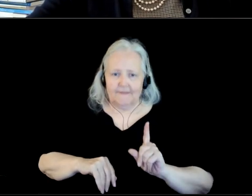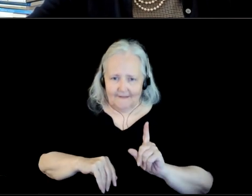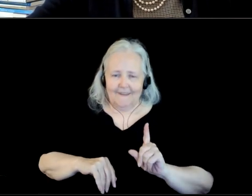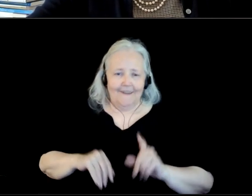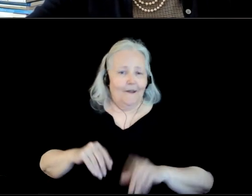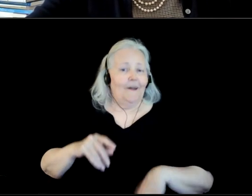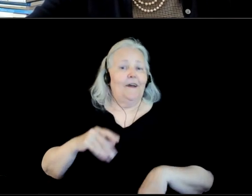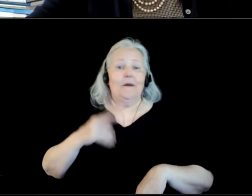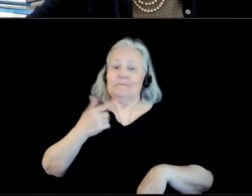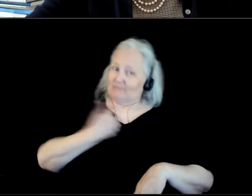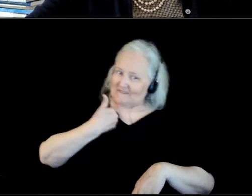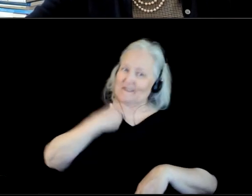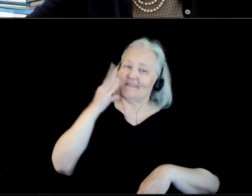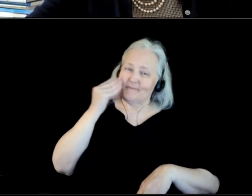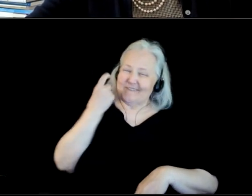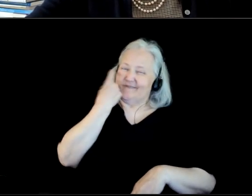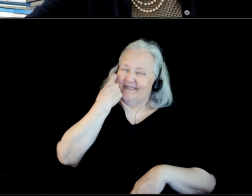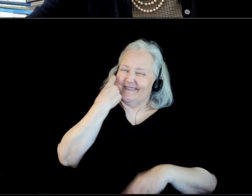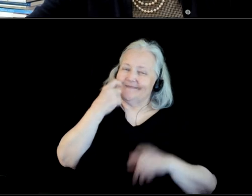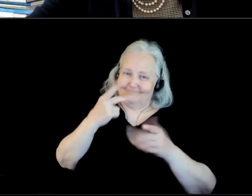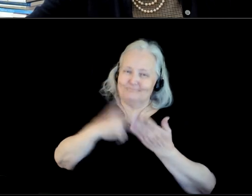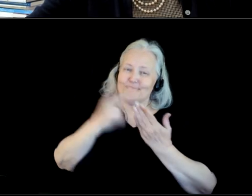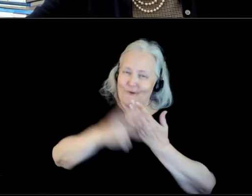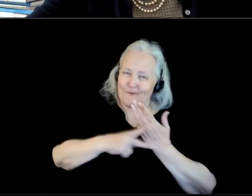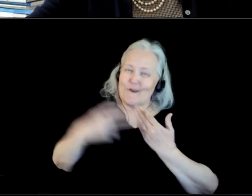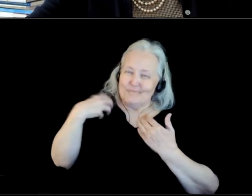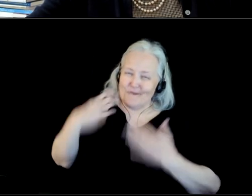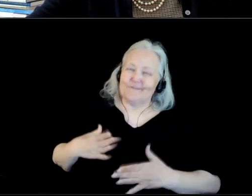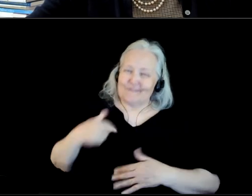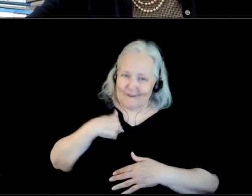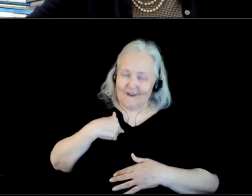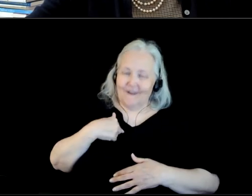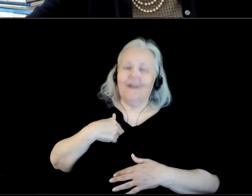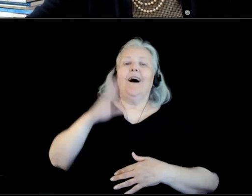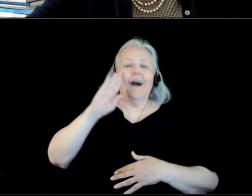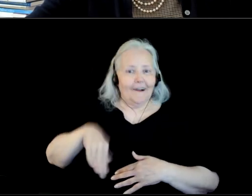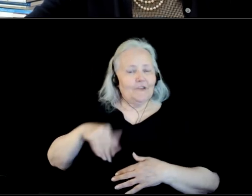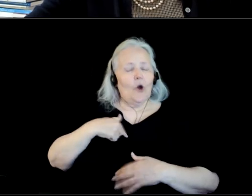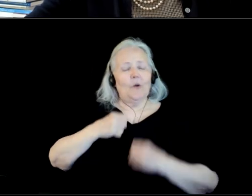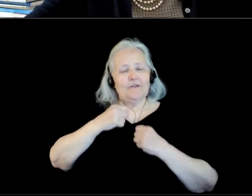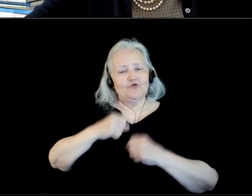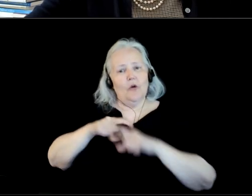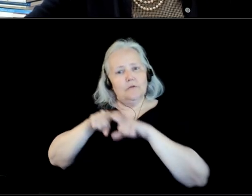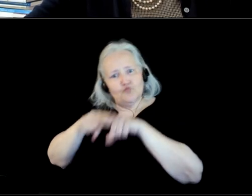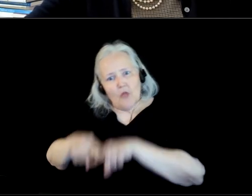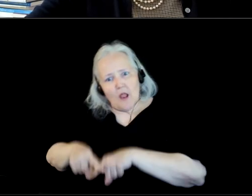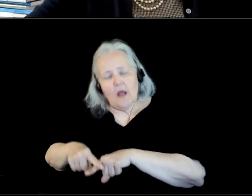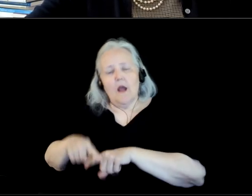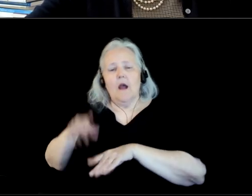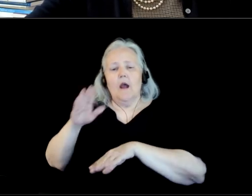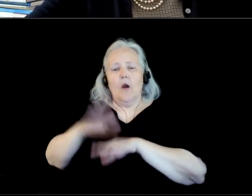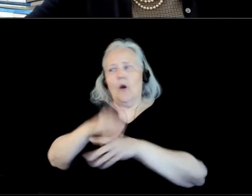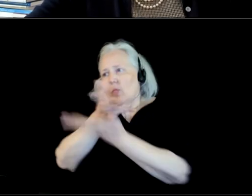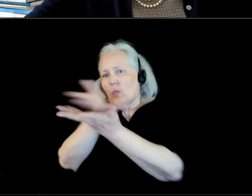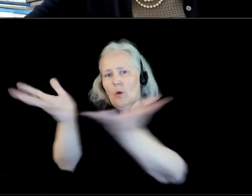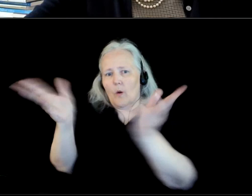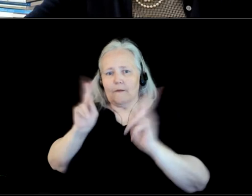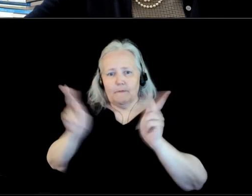as a program officer where you rely extensively on reviews by people in the